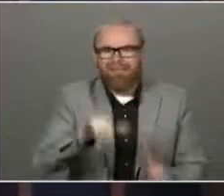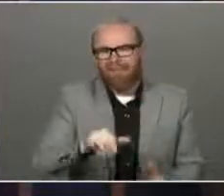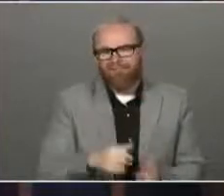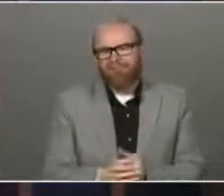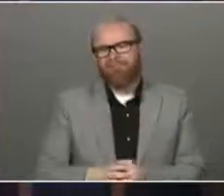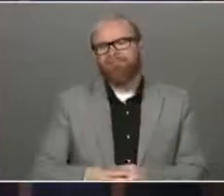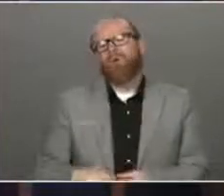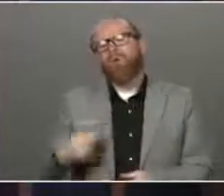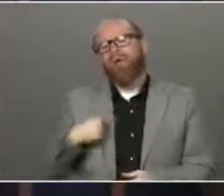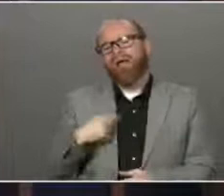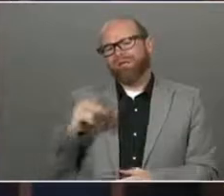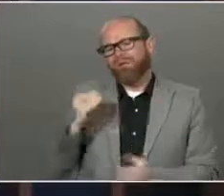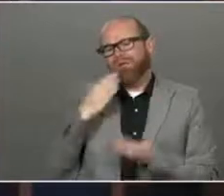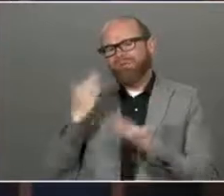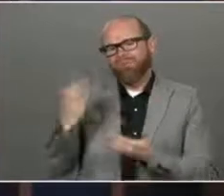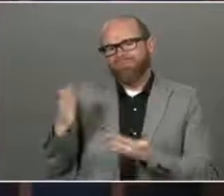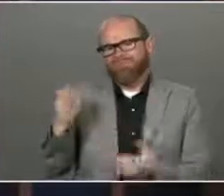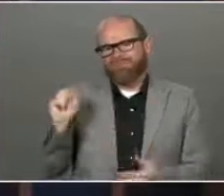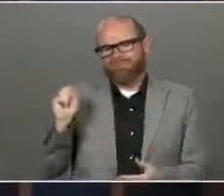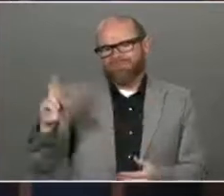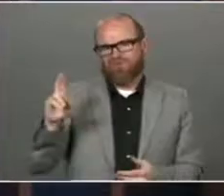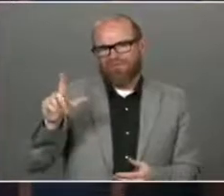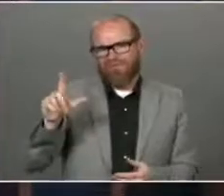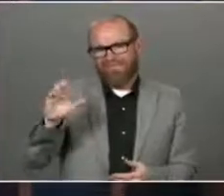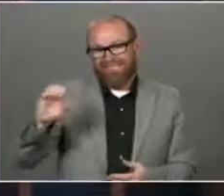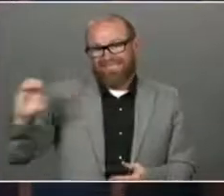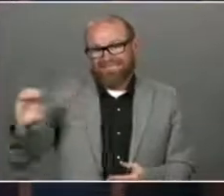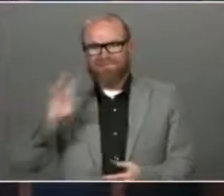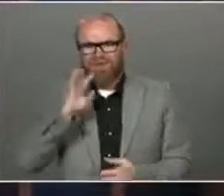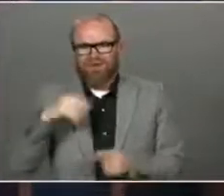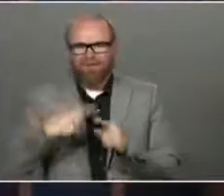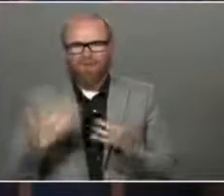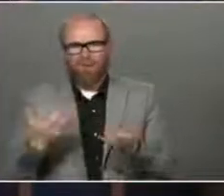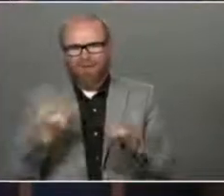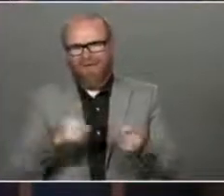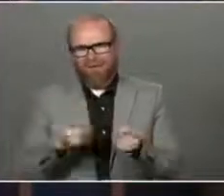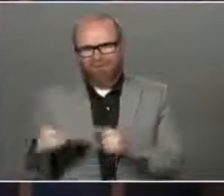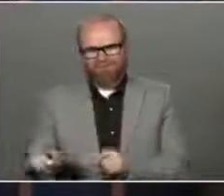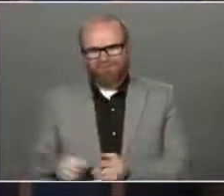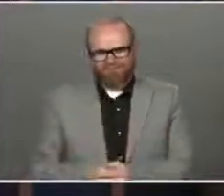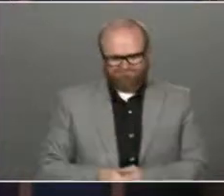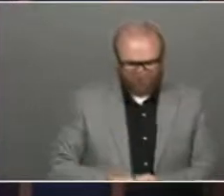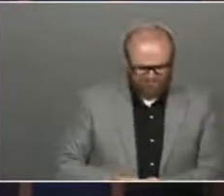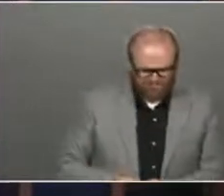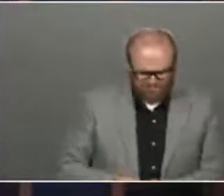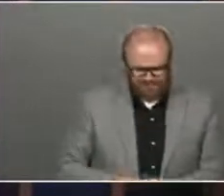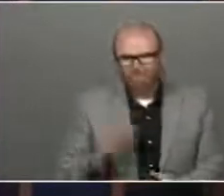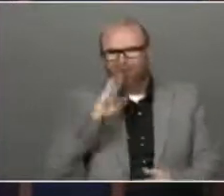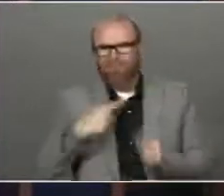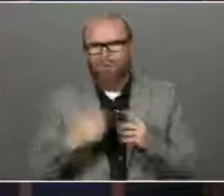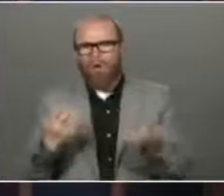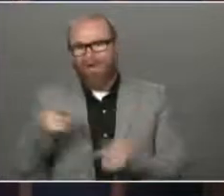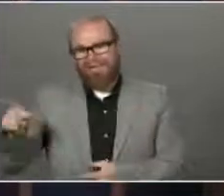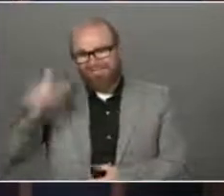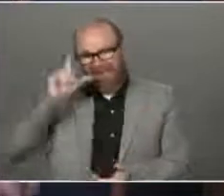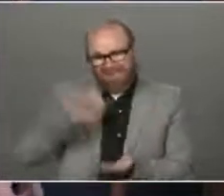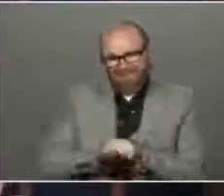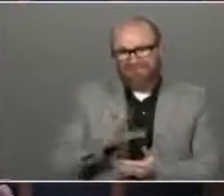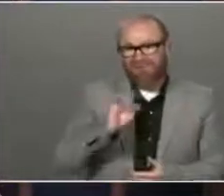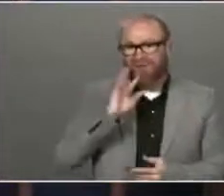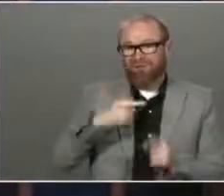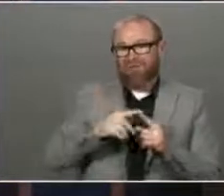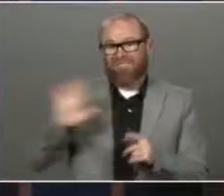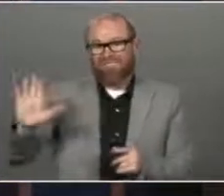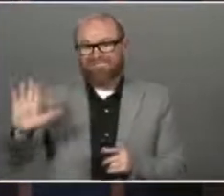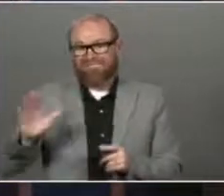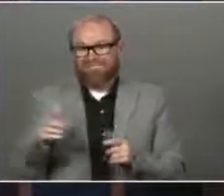Lee talking about what happened and what he believed and what he texted. I can't